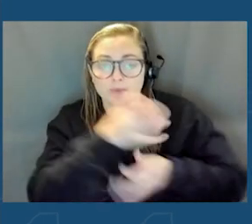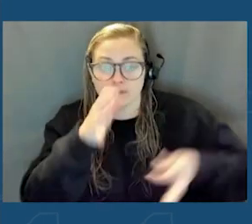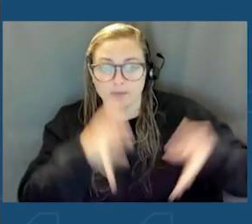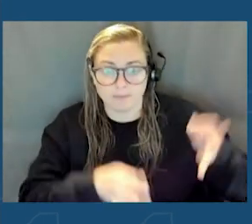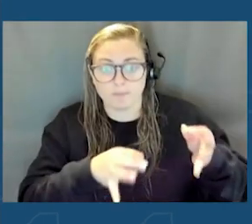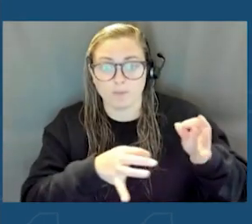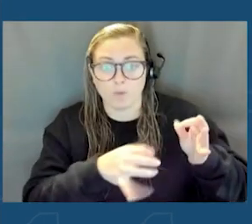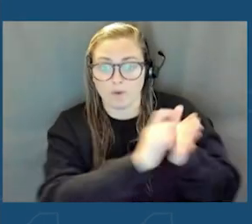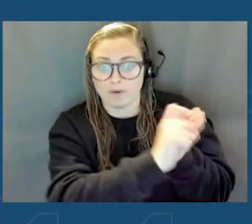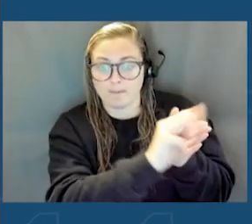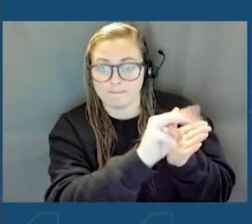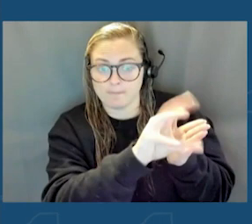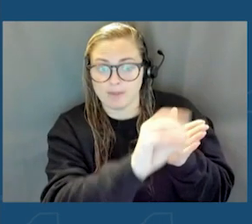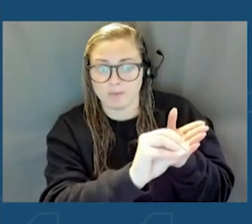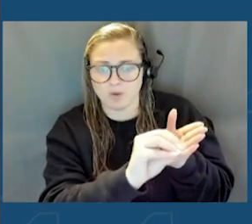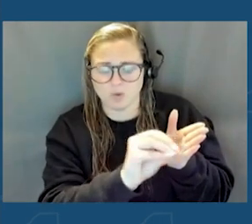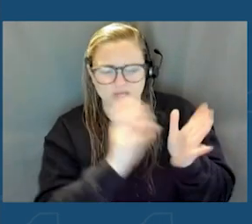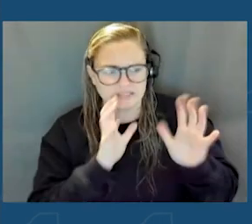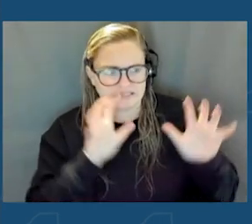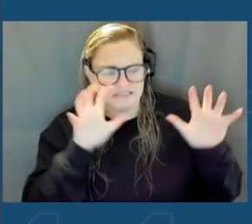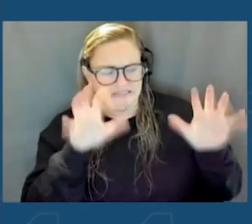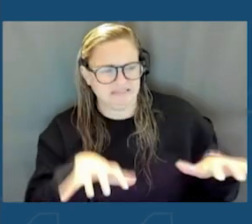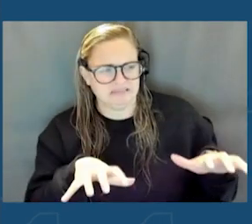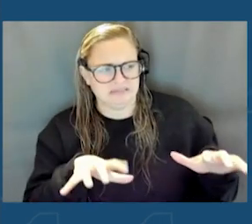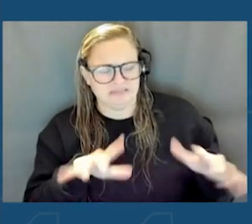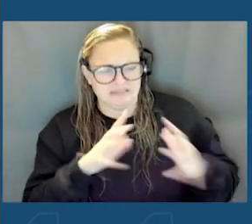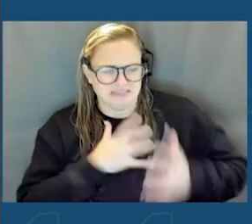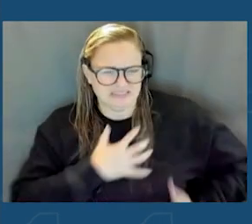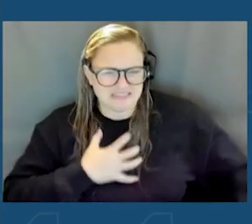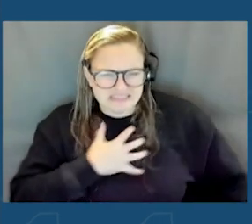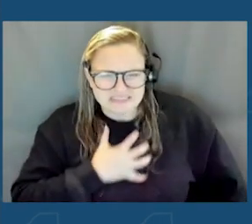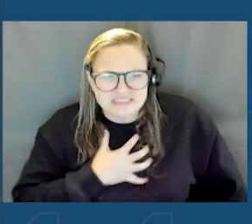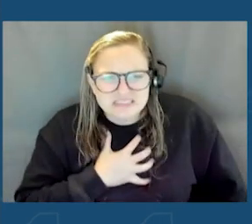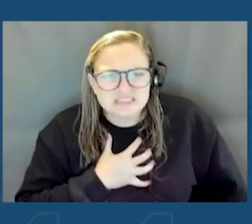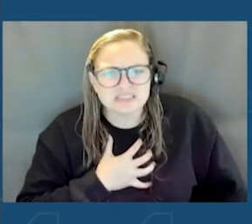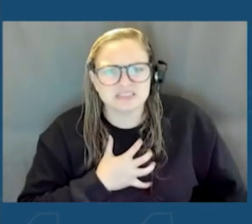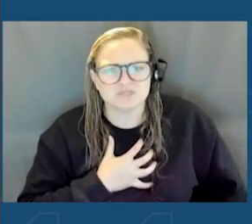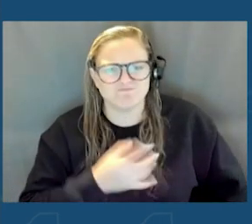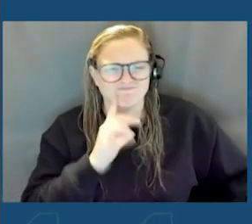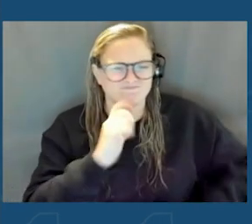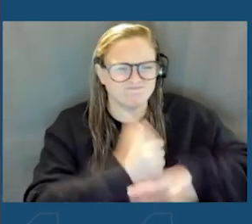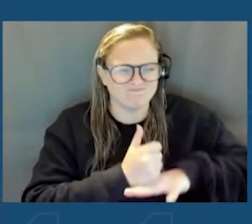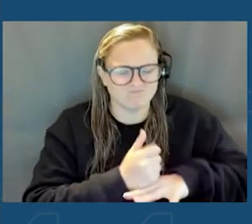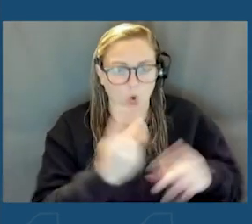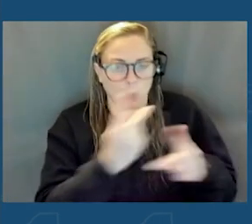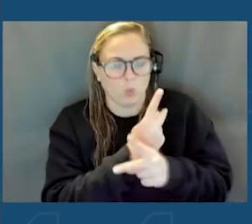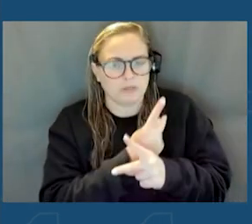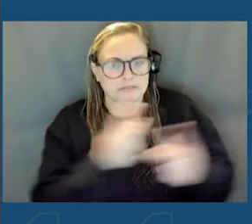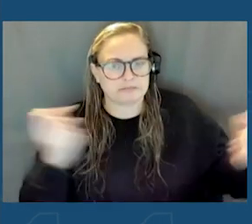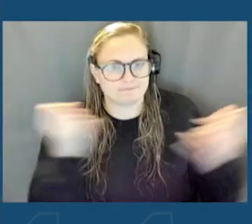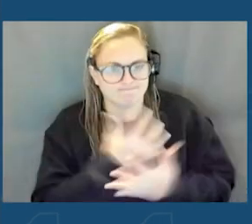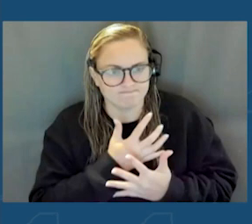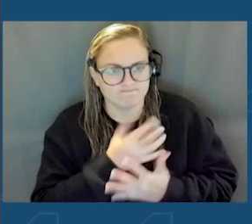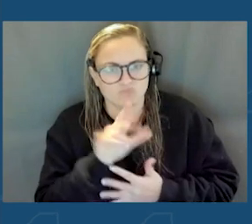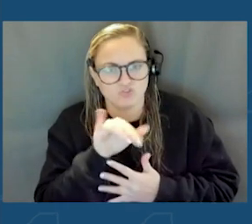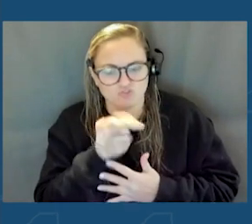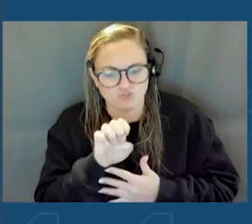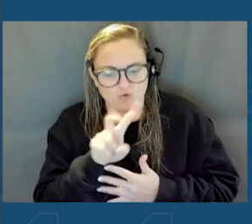and disgust. It reconfirmed our worst of fears that the end of Roe v.